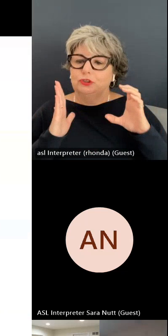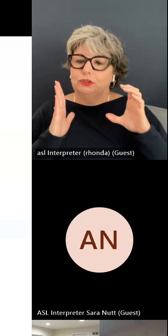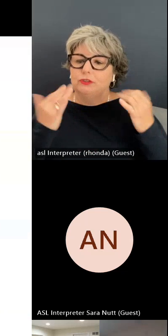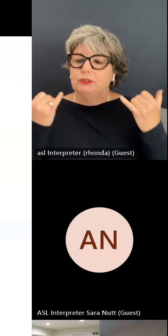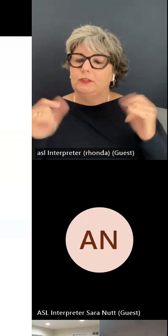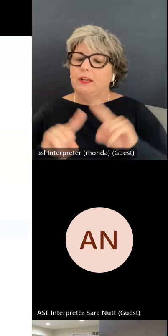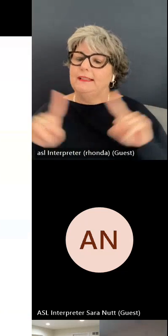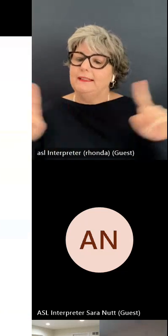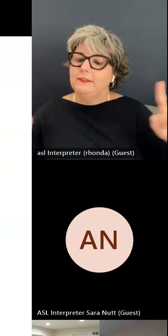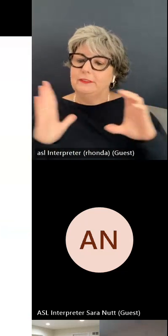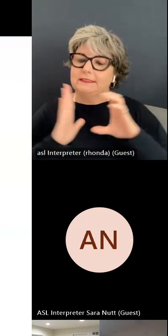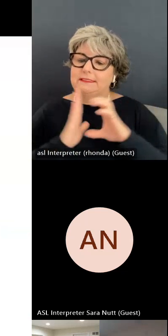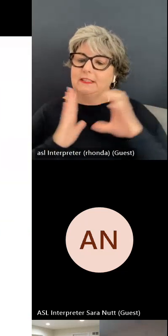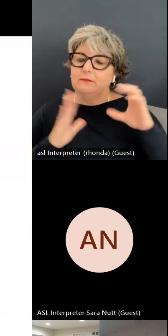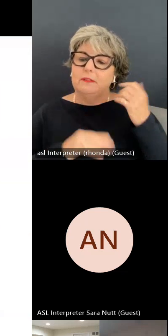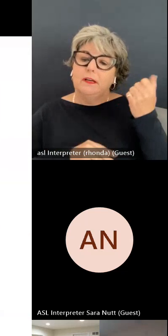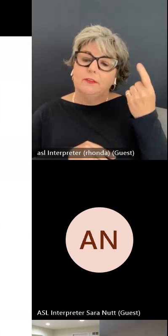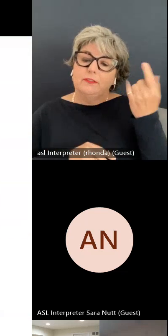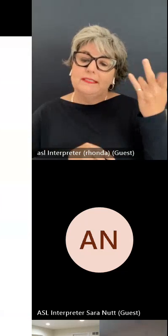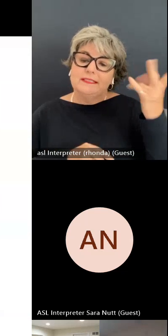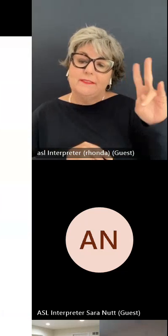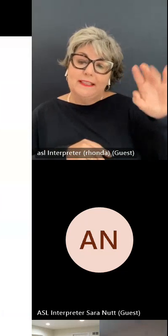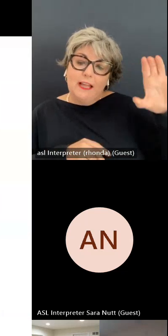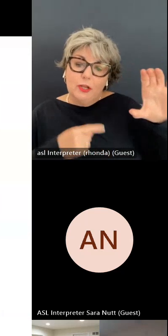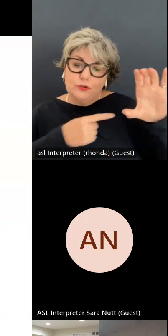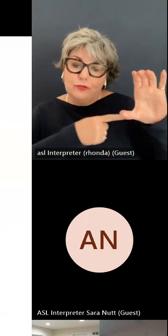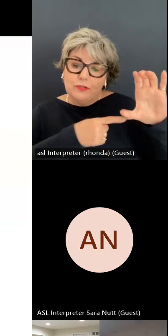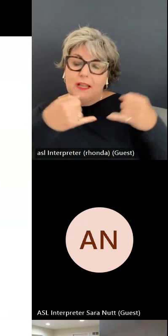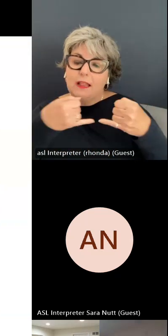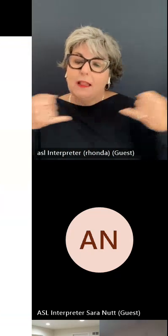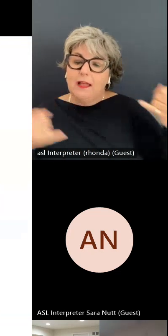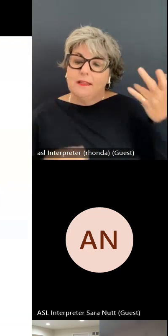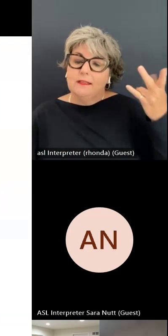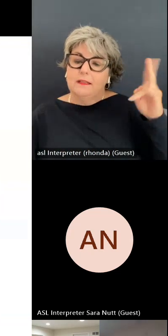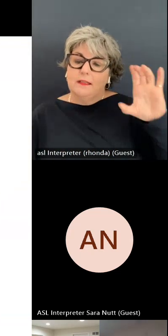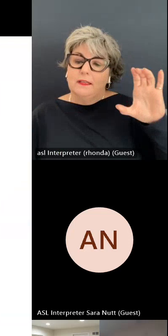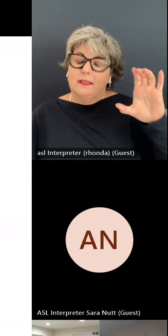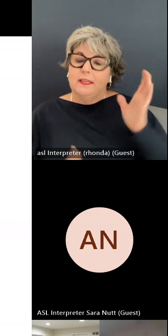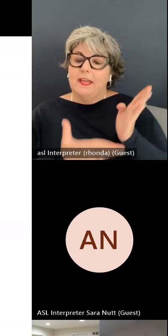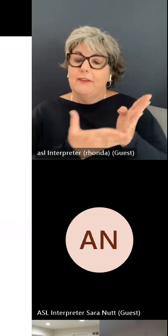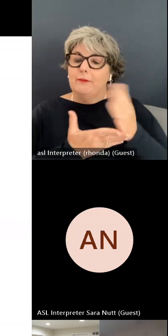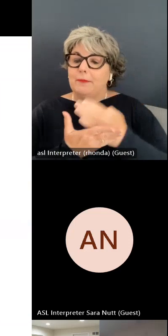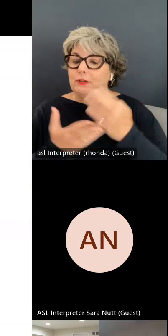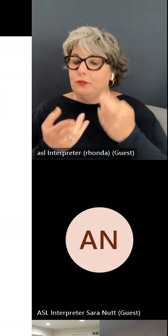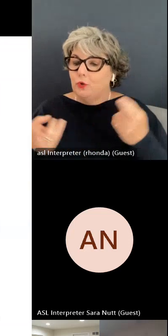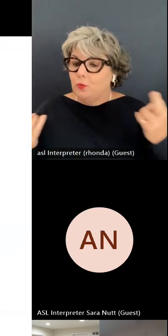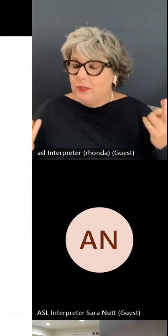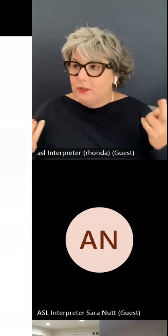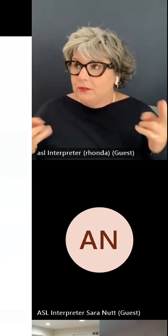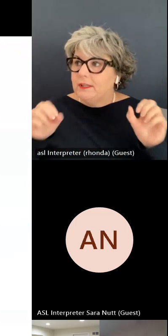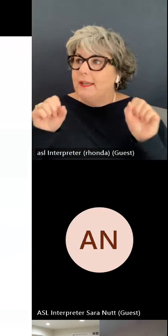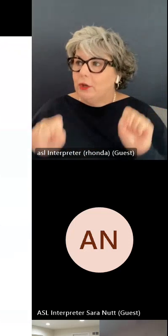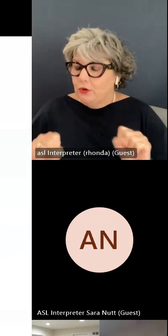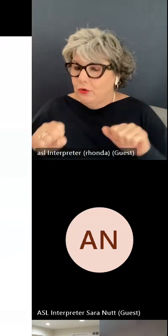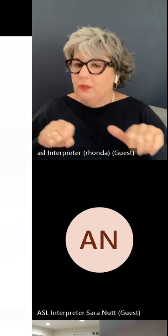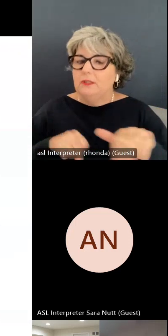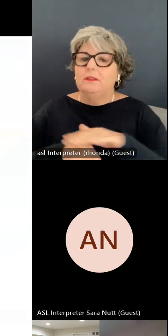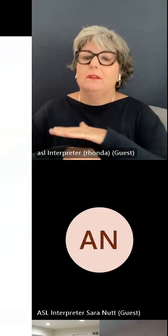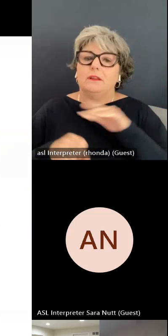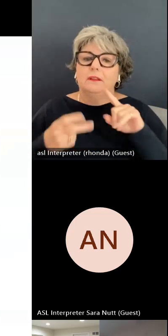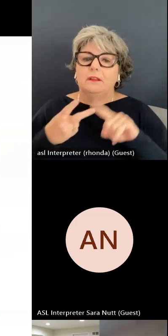different section, but 1700 could, if we were dealing in the budgetary resource section, would include